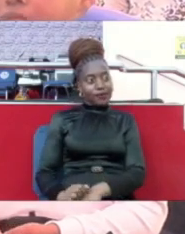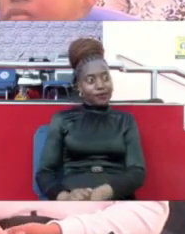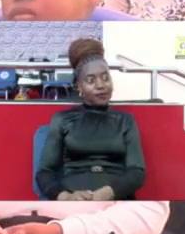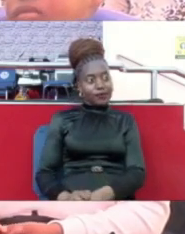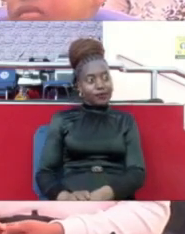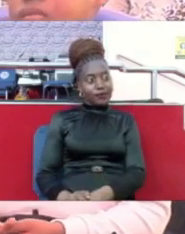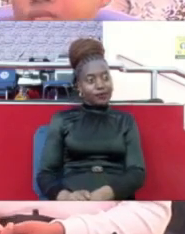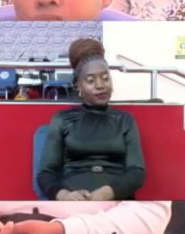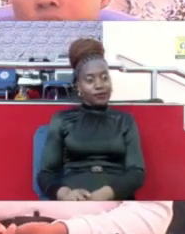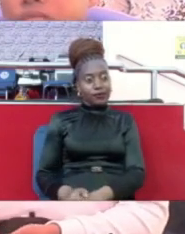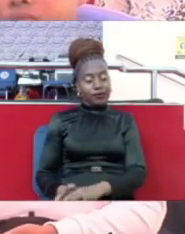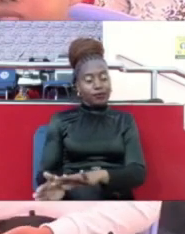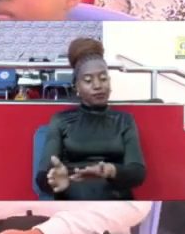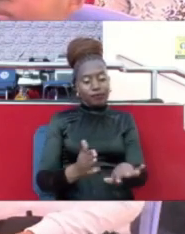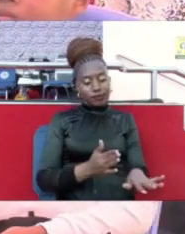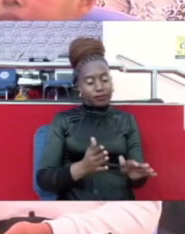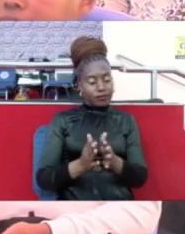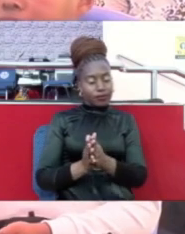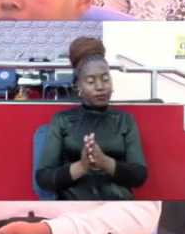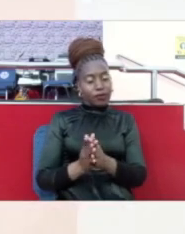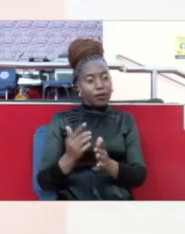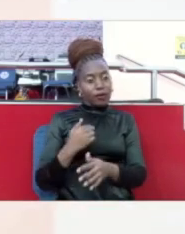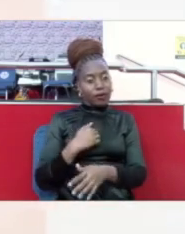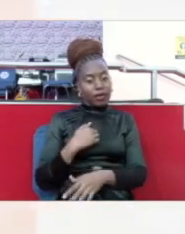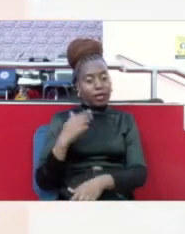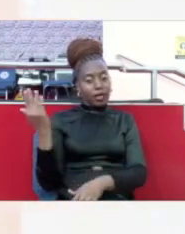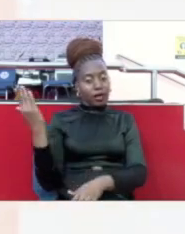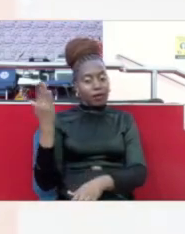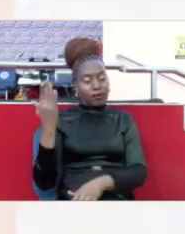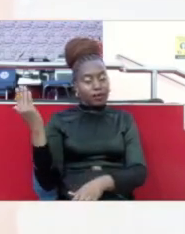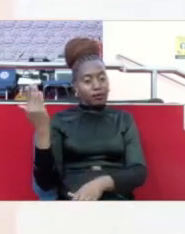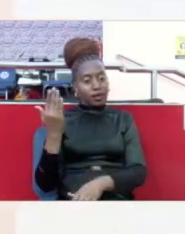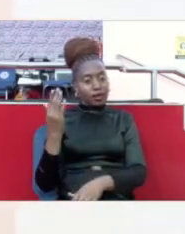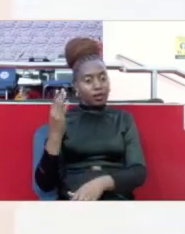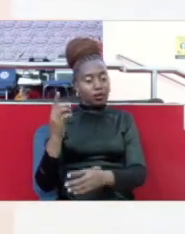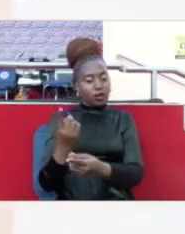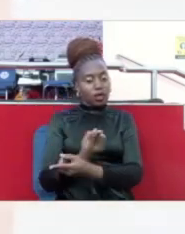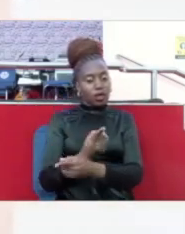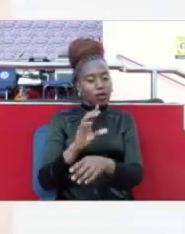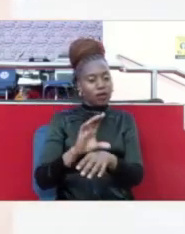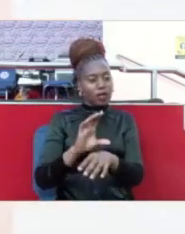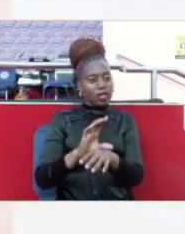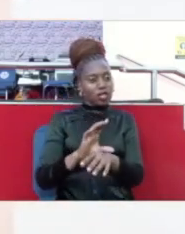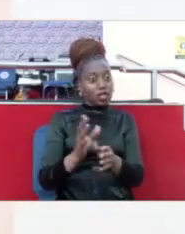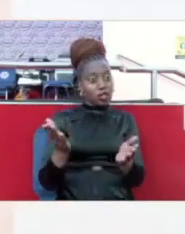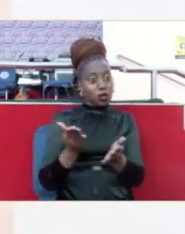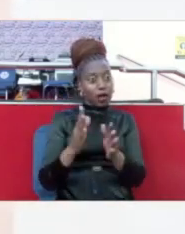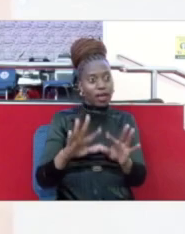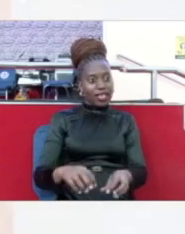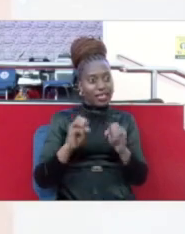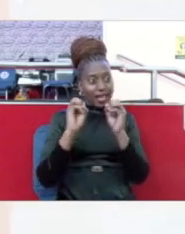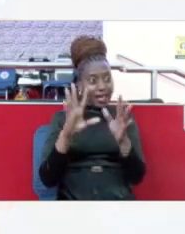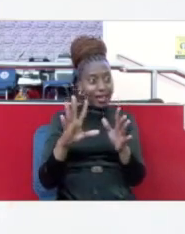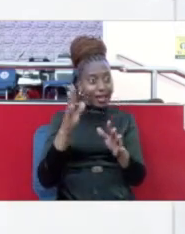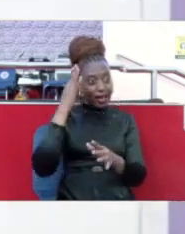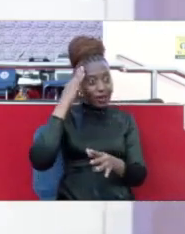I preached at a church. I don't know if you remember, honey. It was Bonnie, you were there. It was in Kitengela. Nilihubiri katika